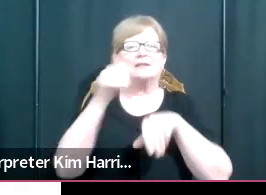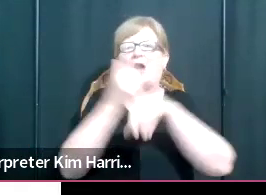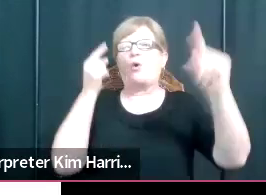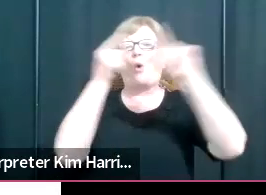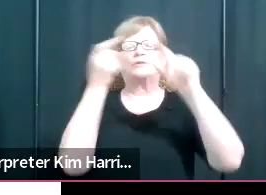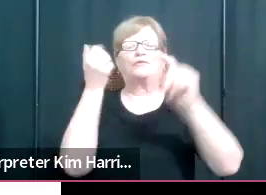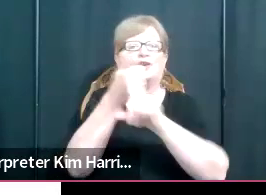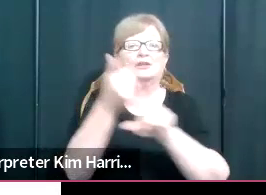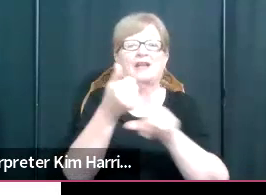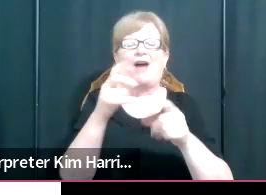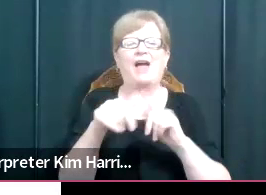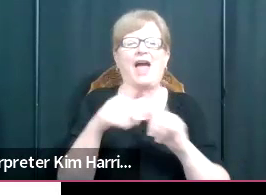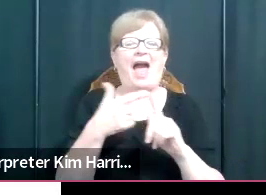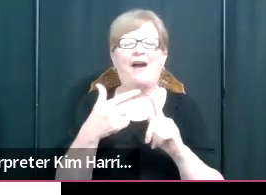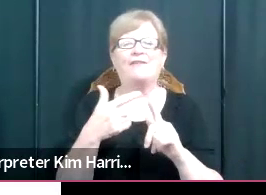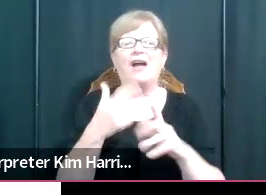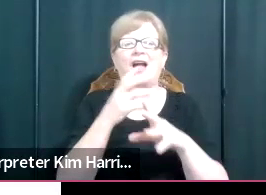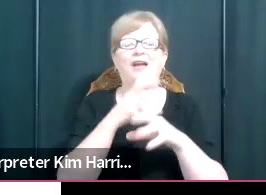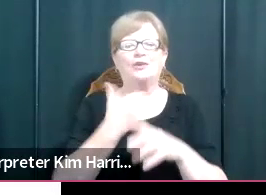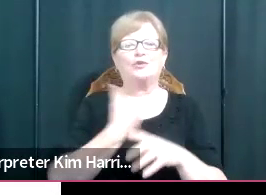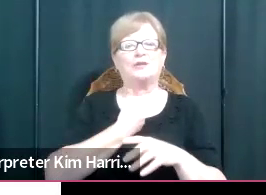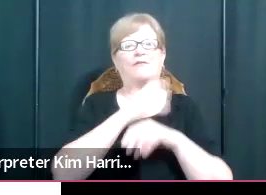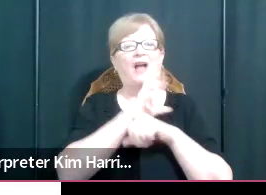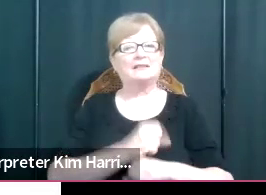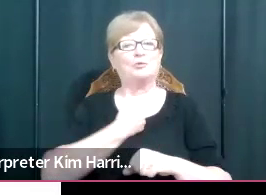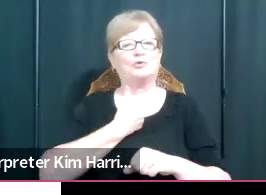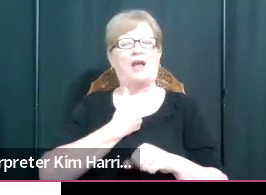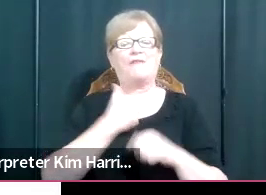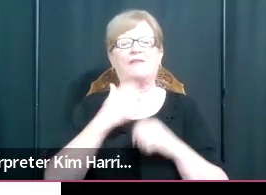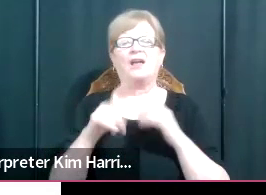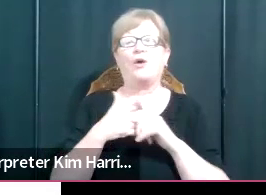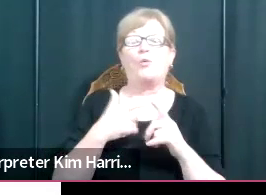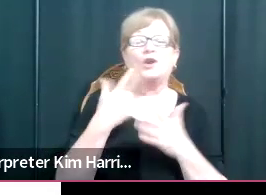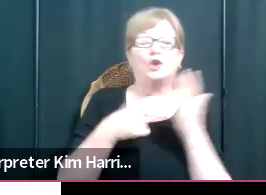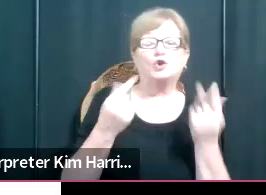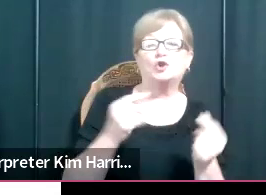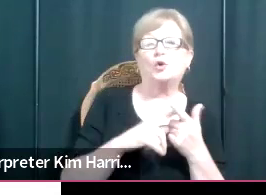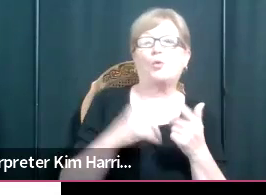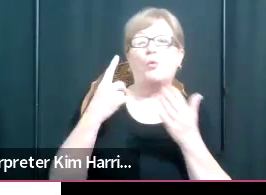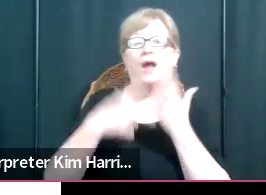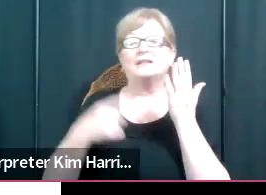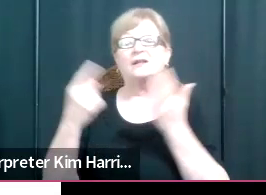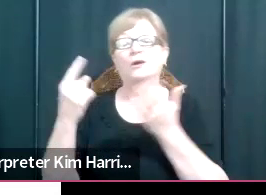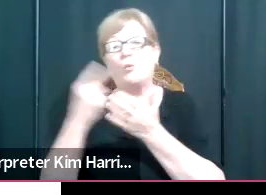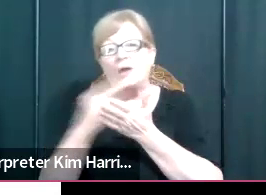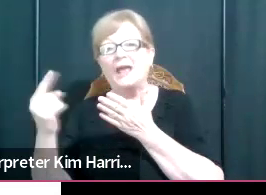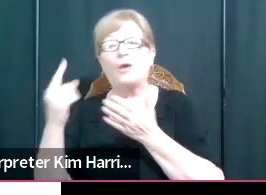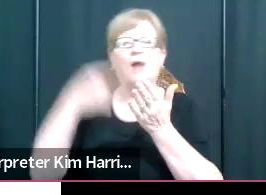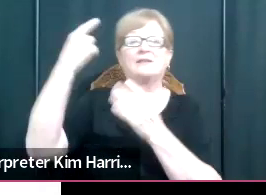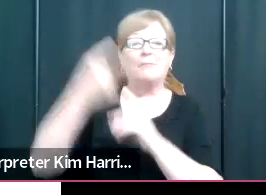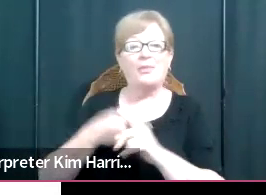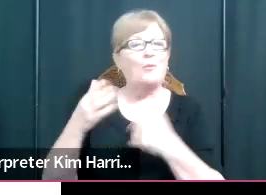a customized schedule for things you do every day, or maybe every other day, or once a week, or once a month, or whatever your schedule is for